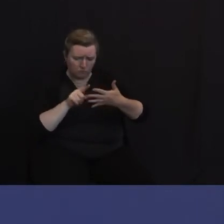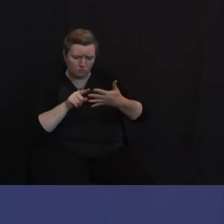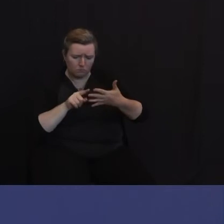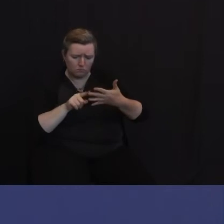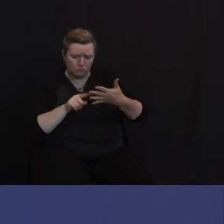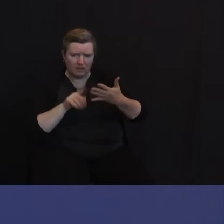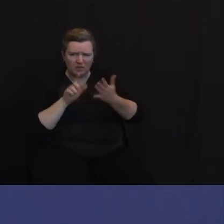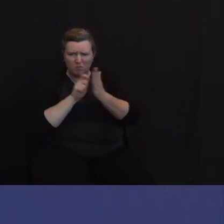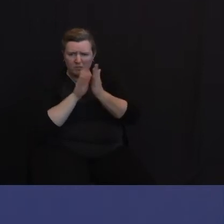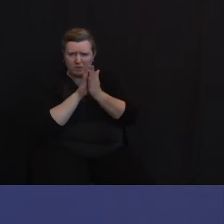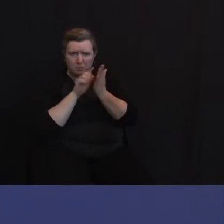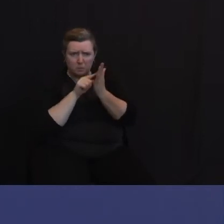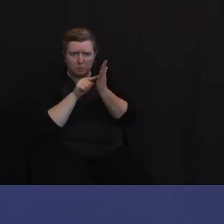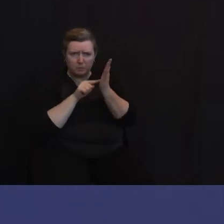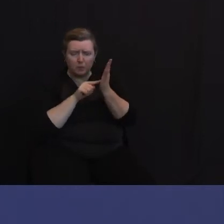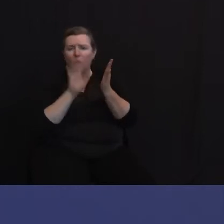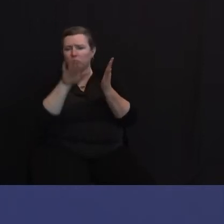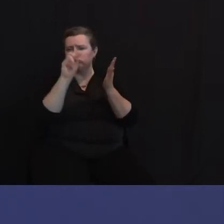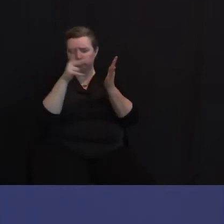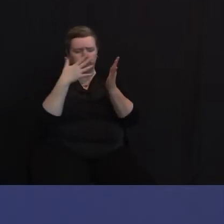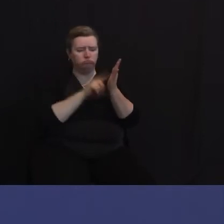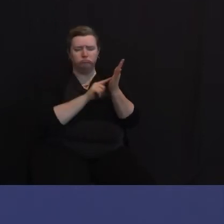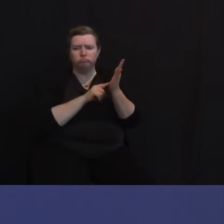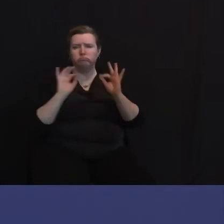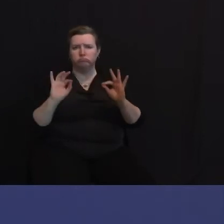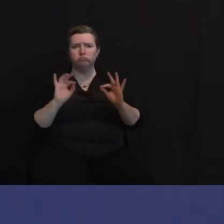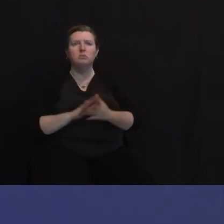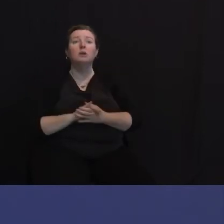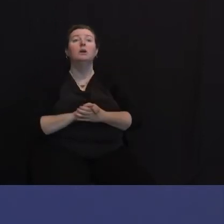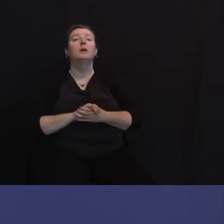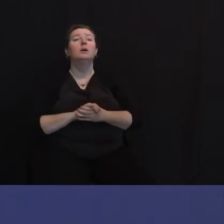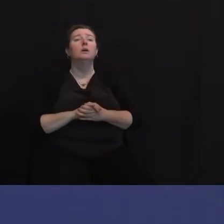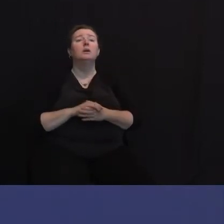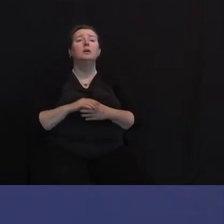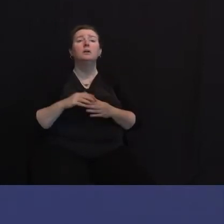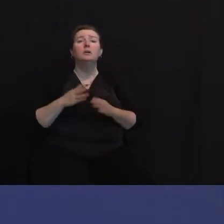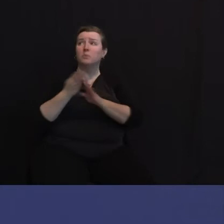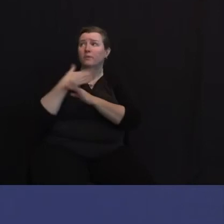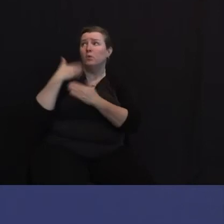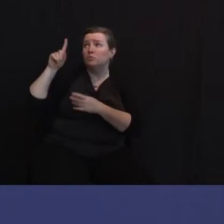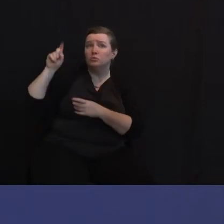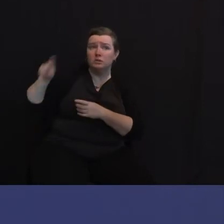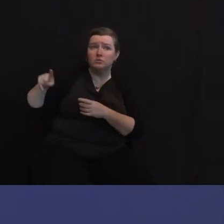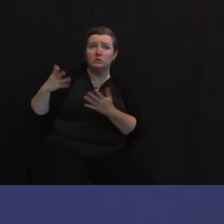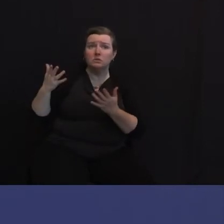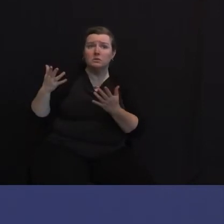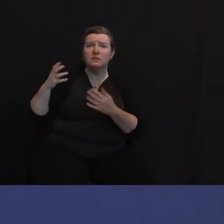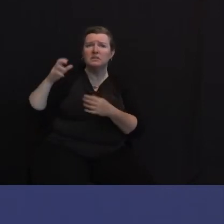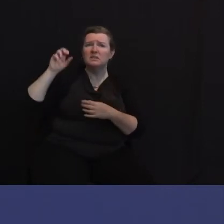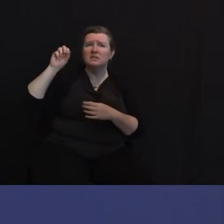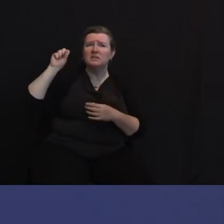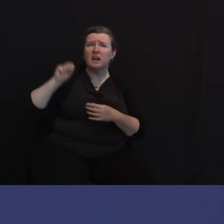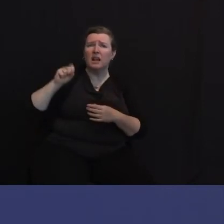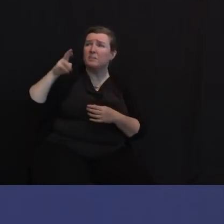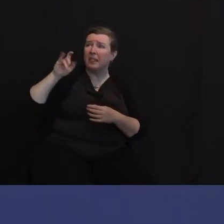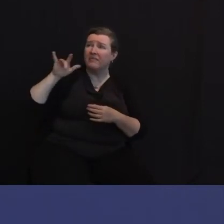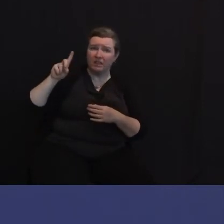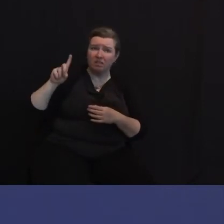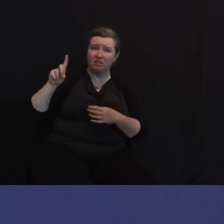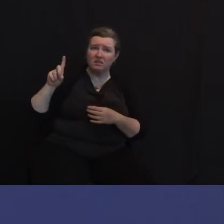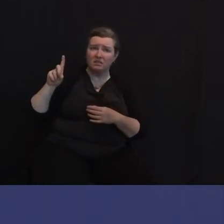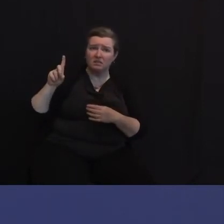Okay, I'm good. Thank you. Governor, before I ask my questions today, I just want to say that I grew up in South Plainfield, 2 blocks away from the elementary school